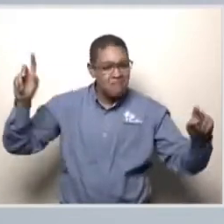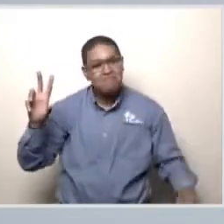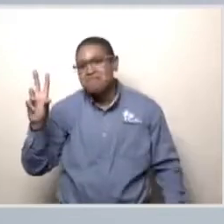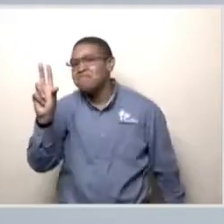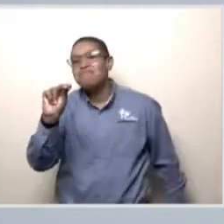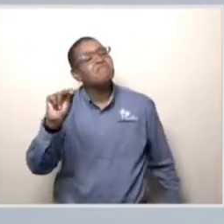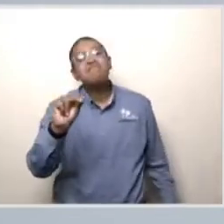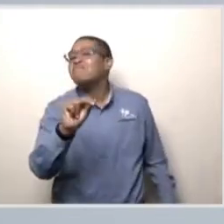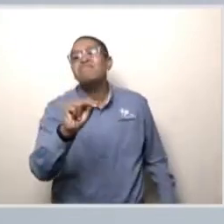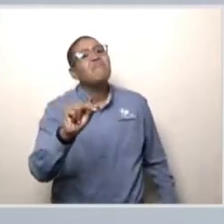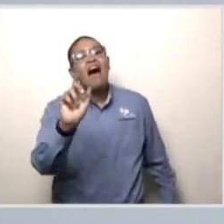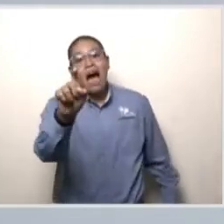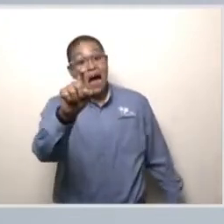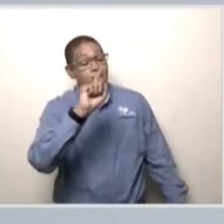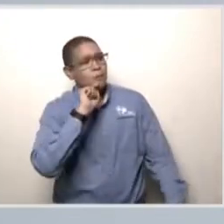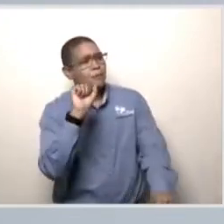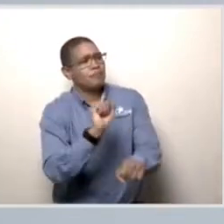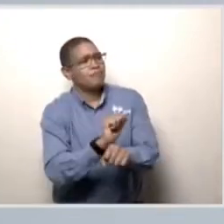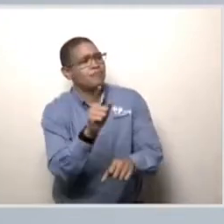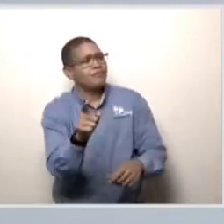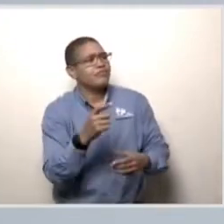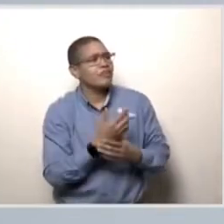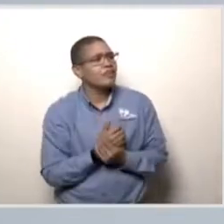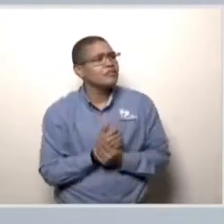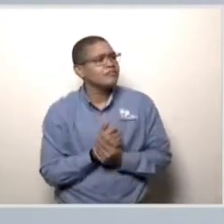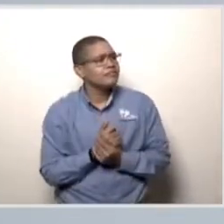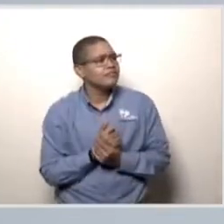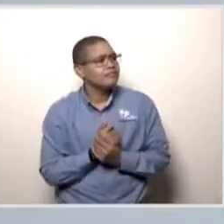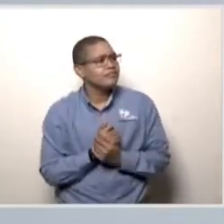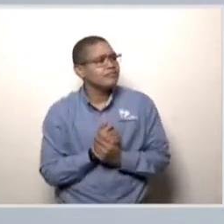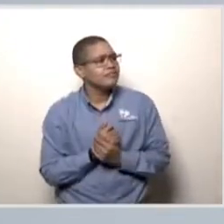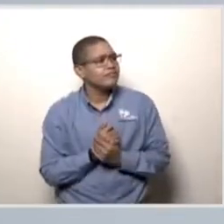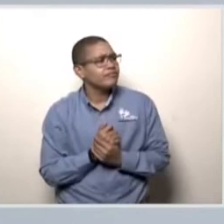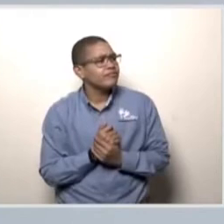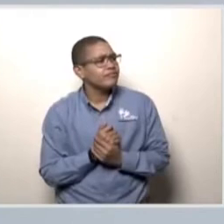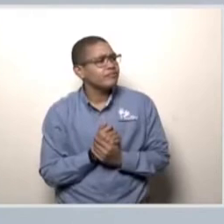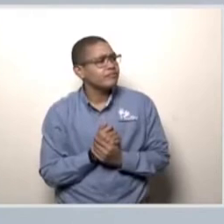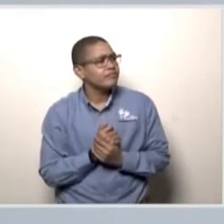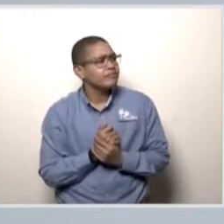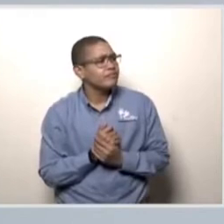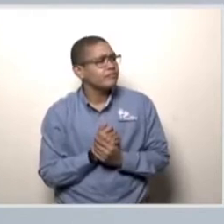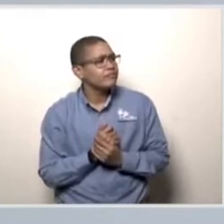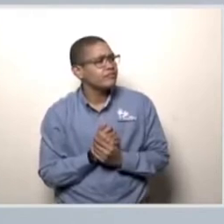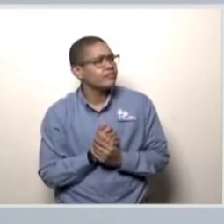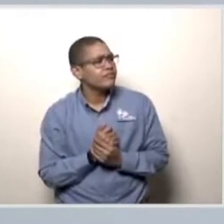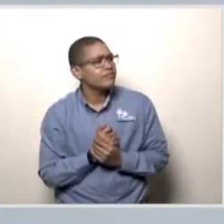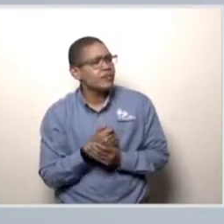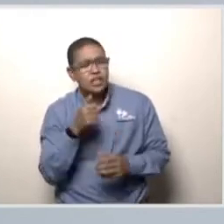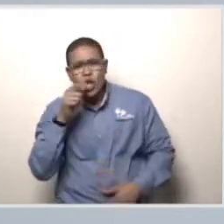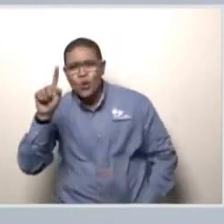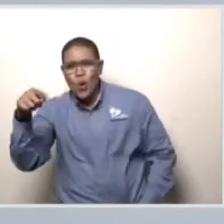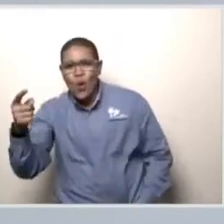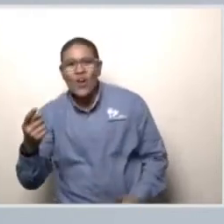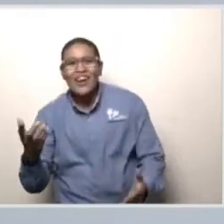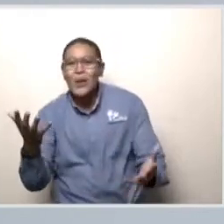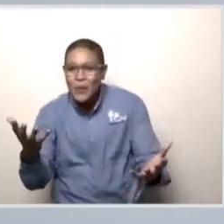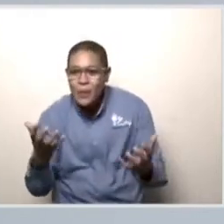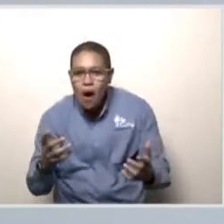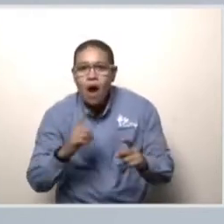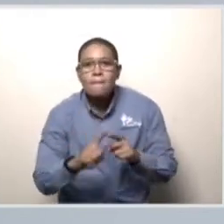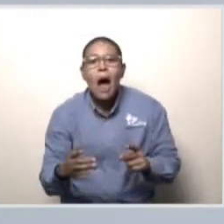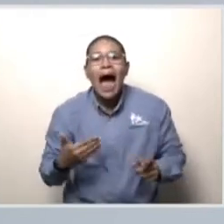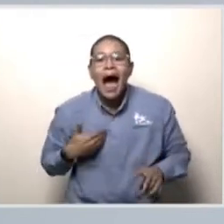there is not only that intent, but also the